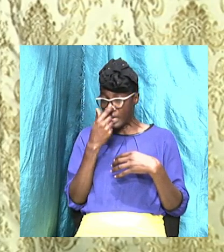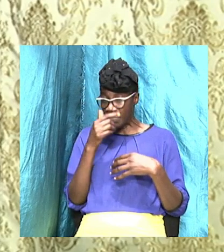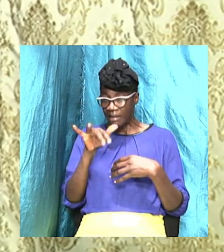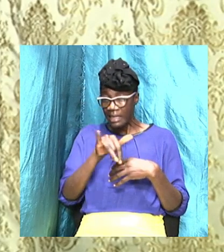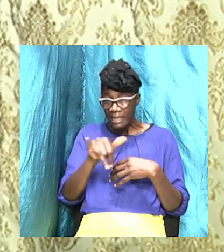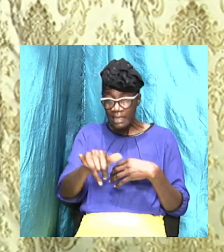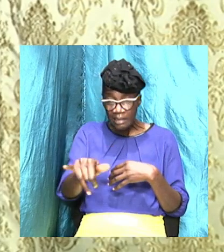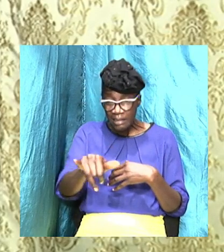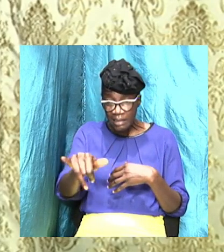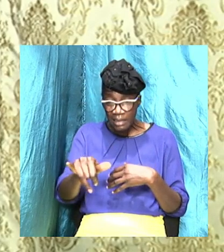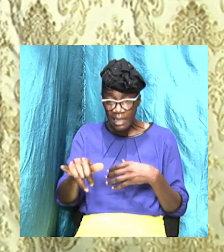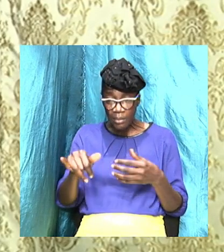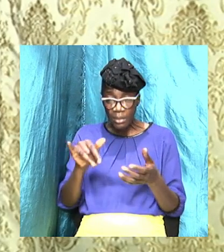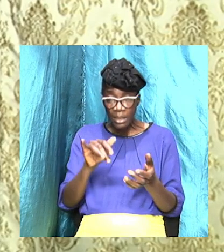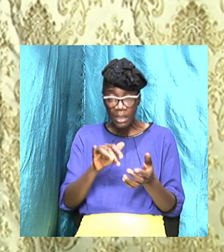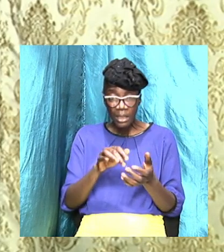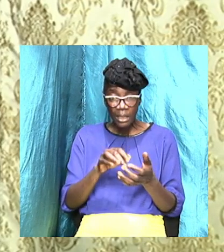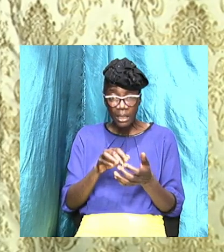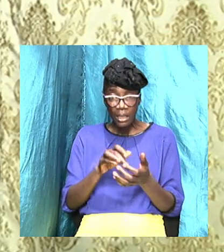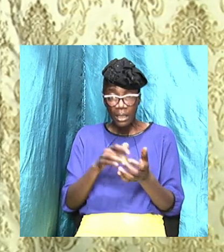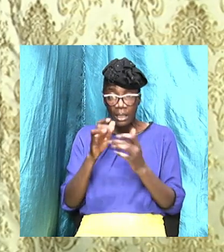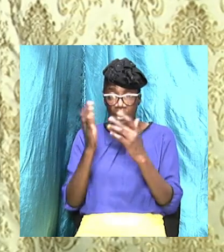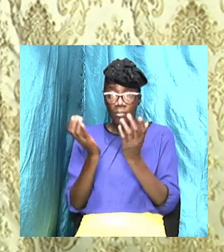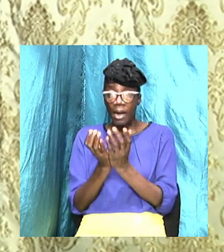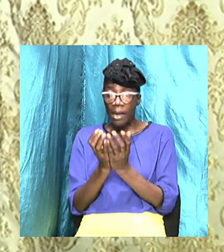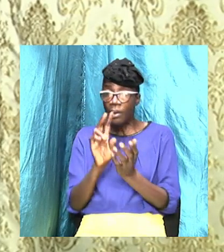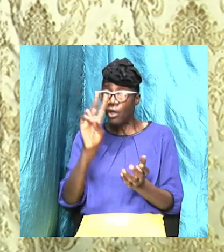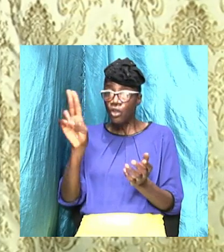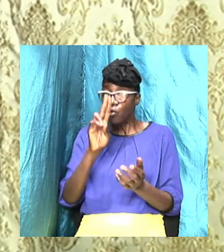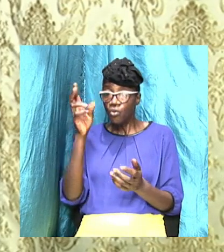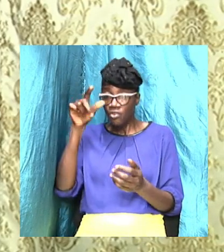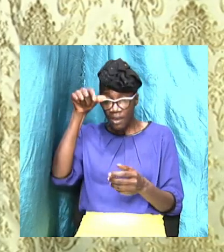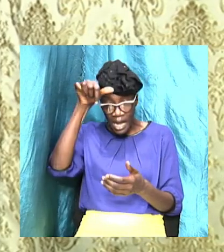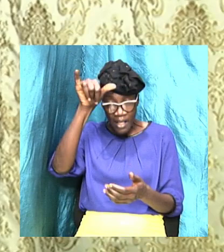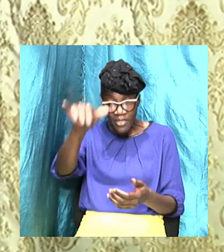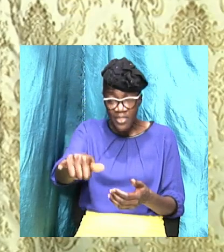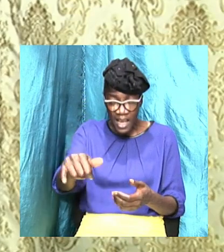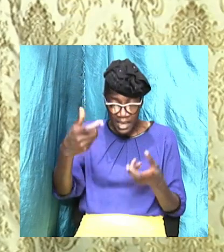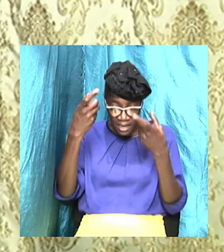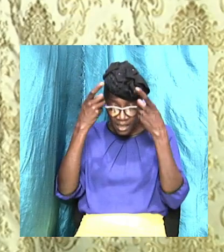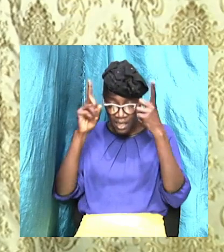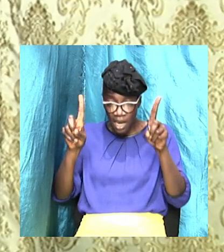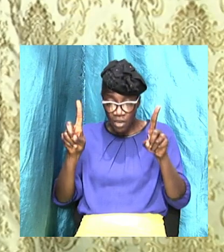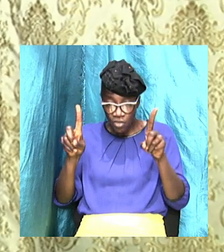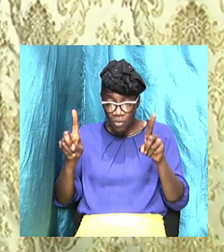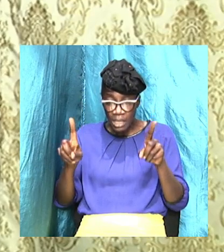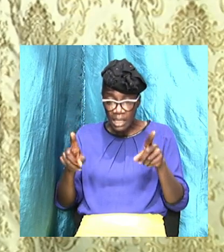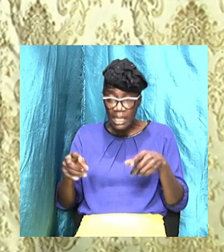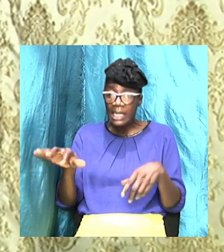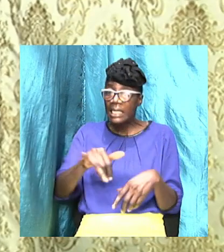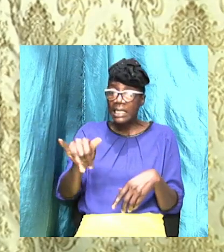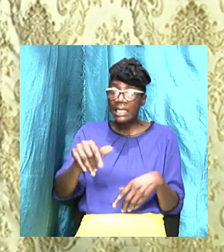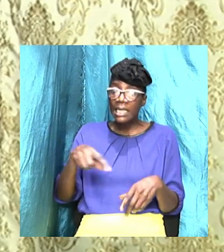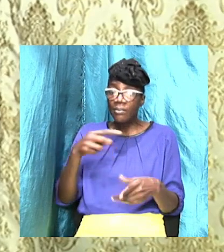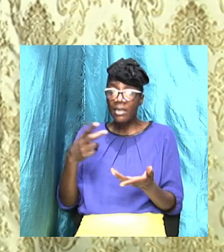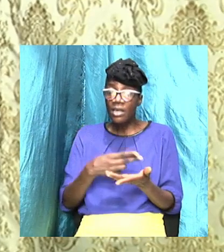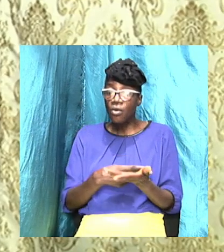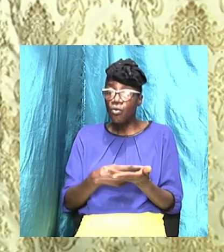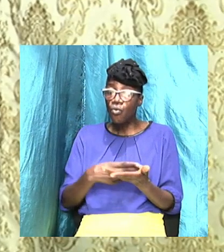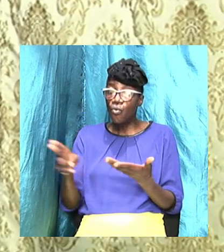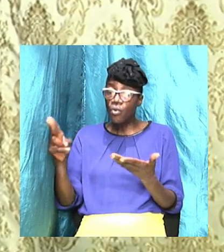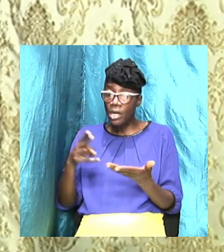scripture, you know, that is used for that doctrine is the same scripture that says, holy, holy